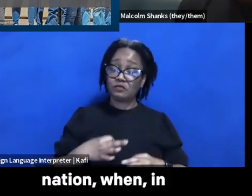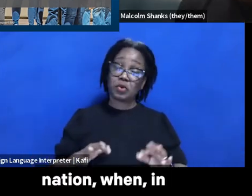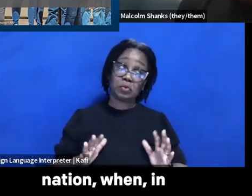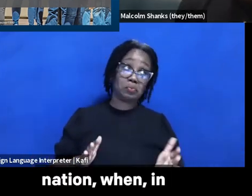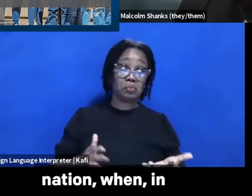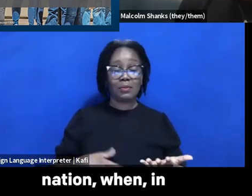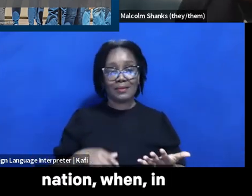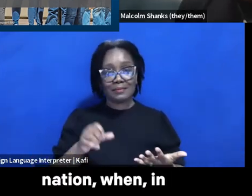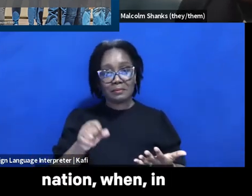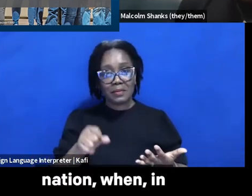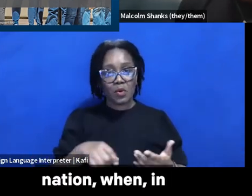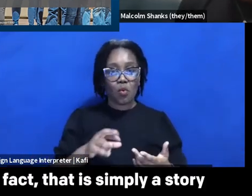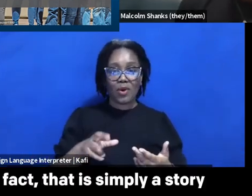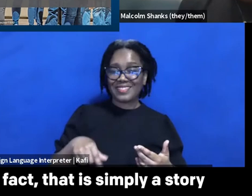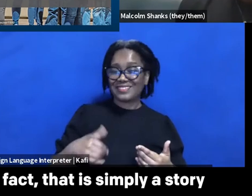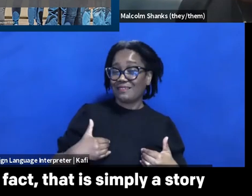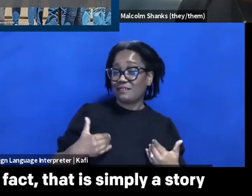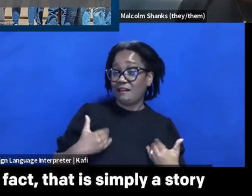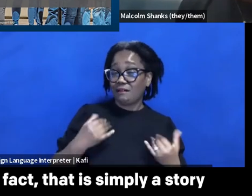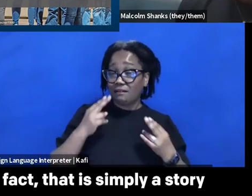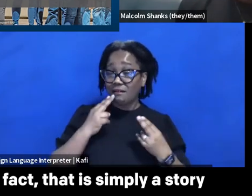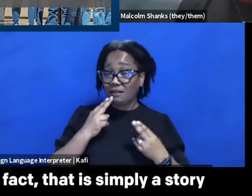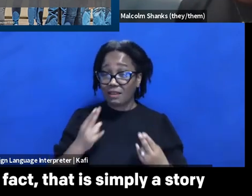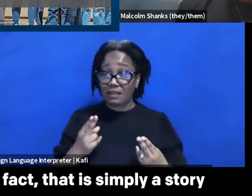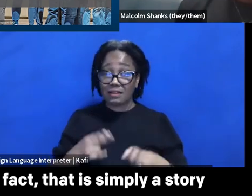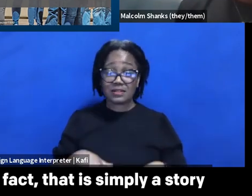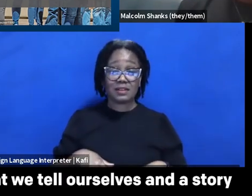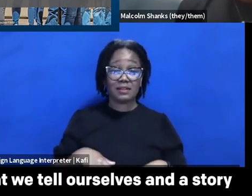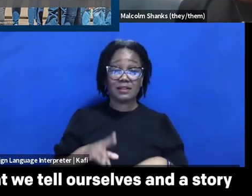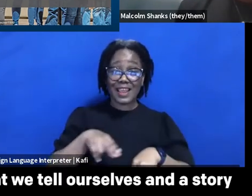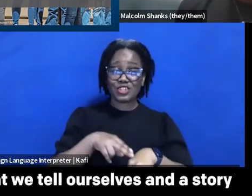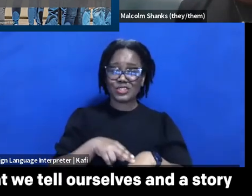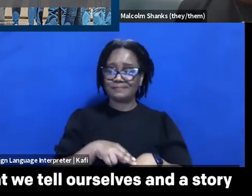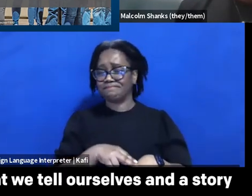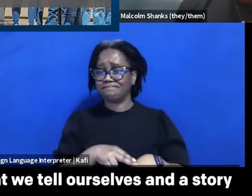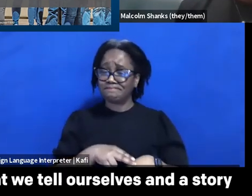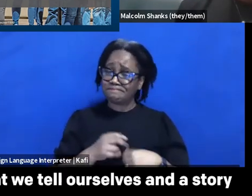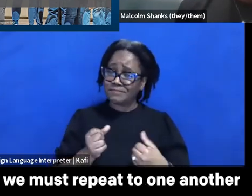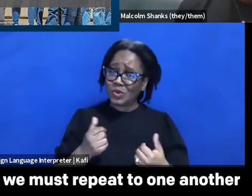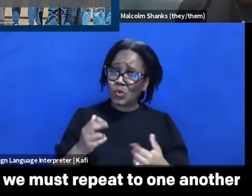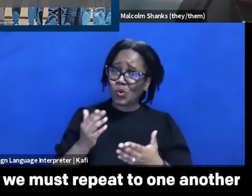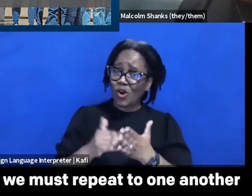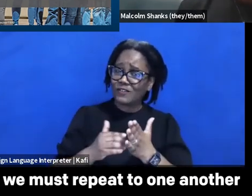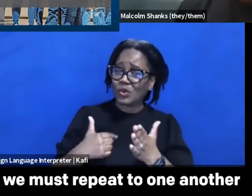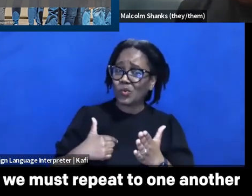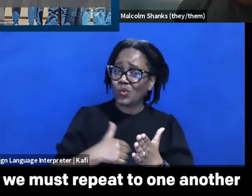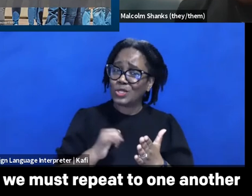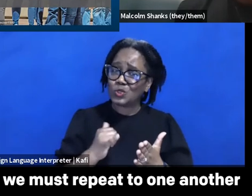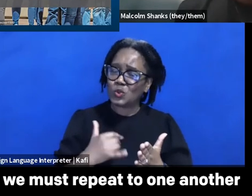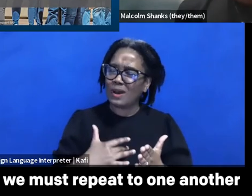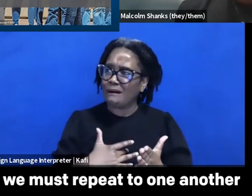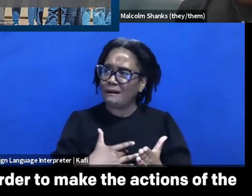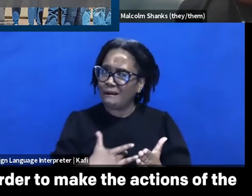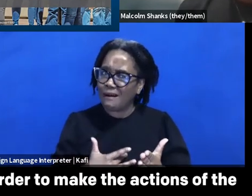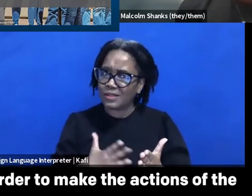innocent nation, when in fact, that is simply a story that we tell ourselves and a story that we must repeat to